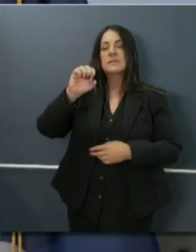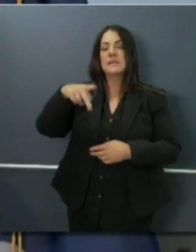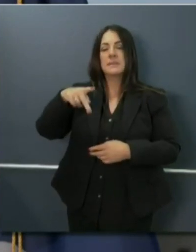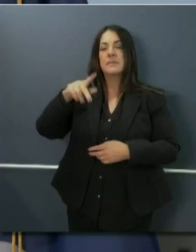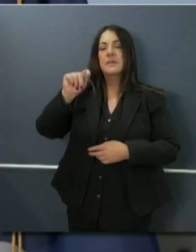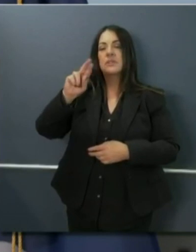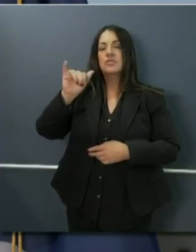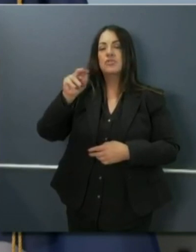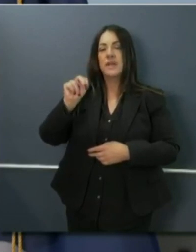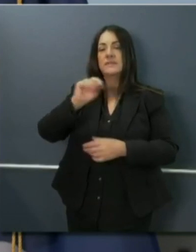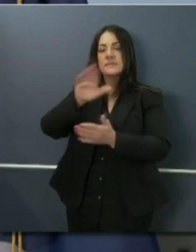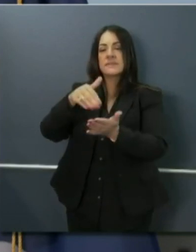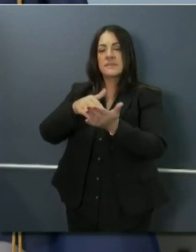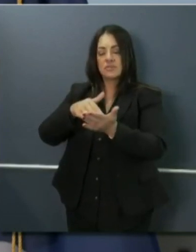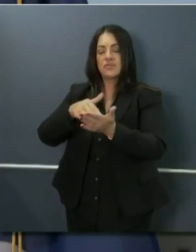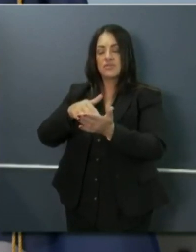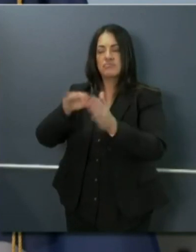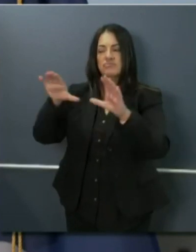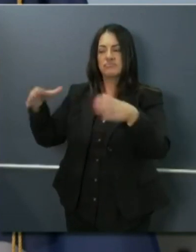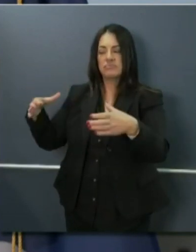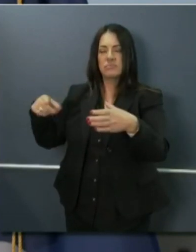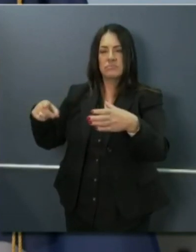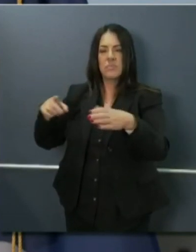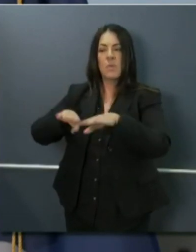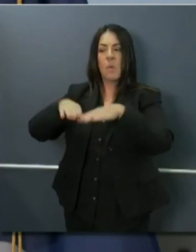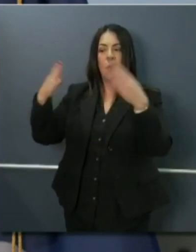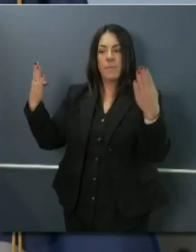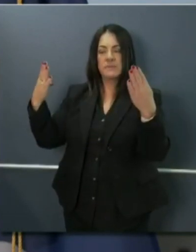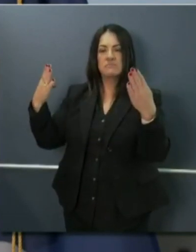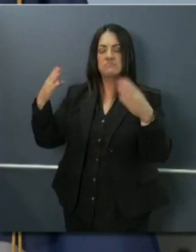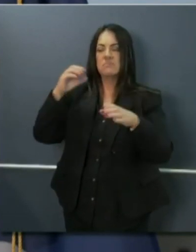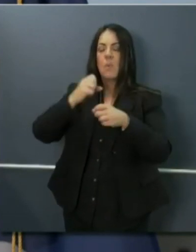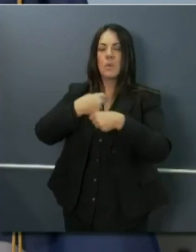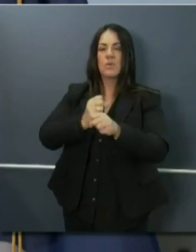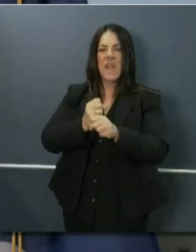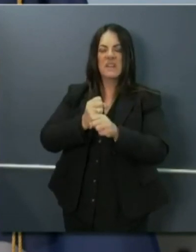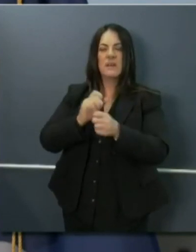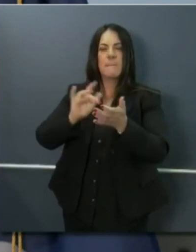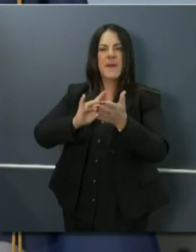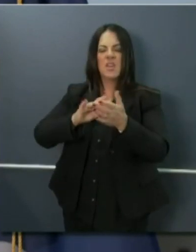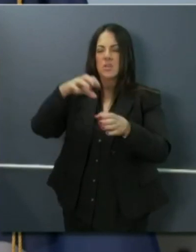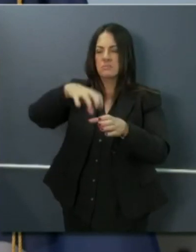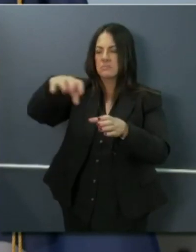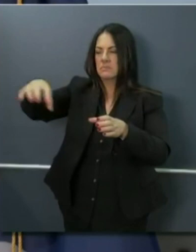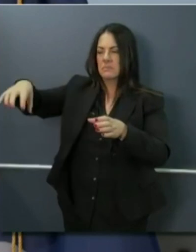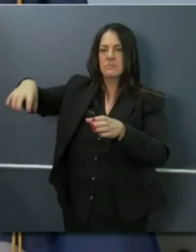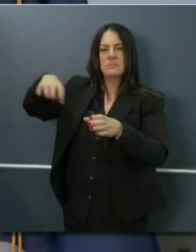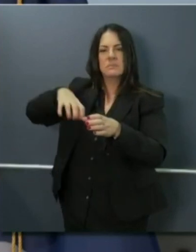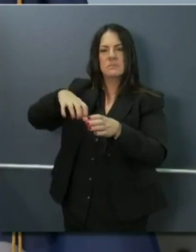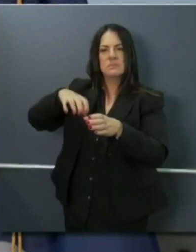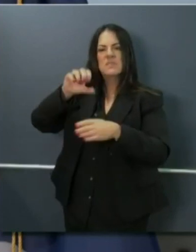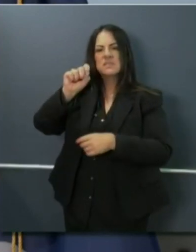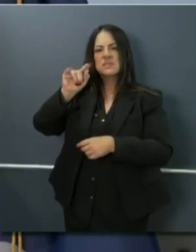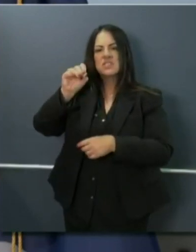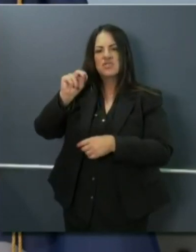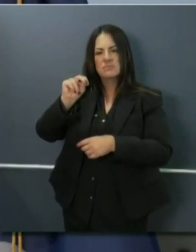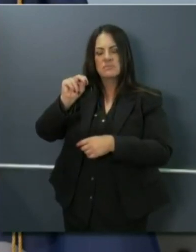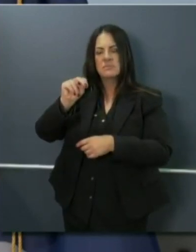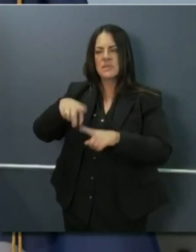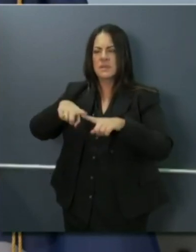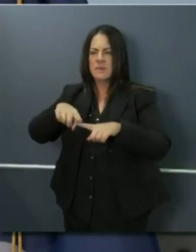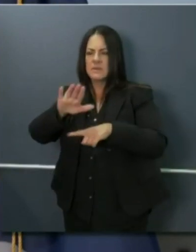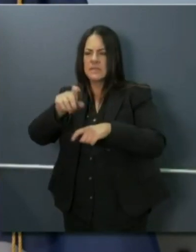for when we open up these field medical stations. That capacity differentiates itself on needs.